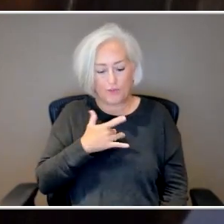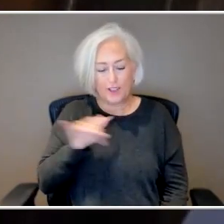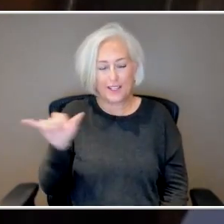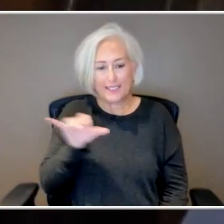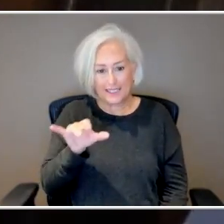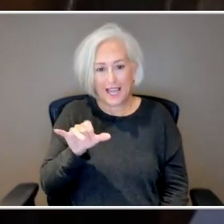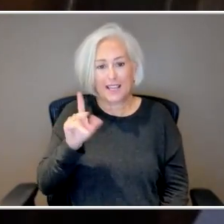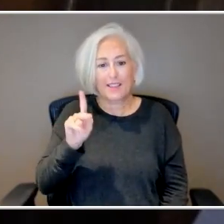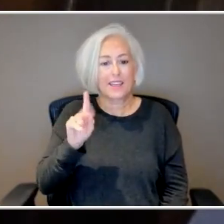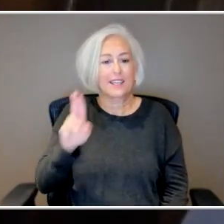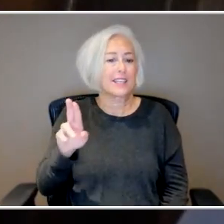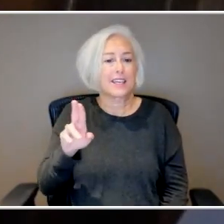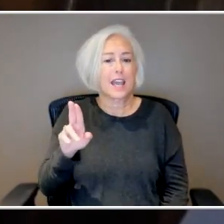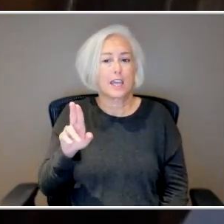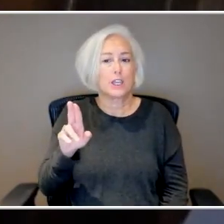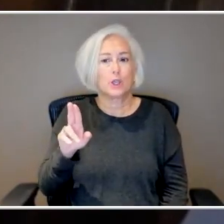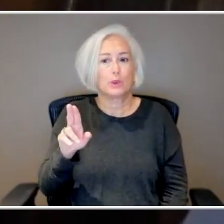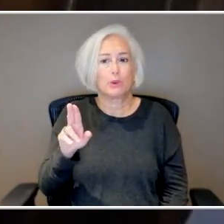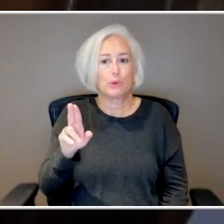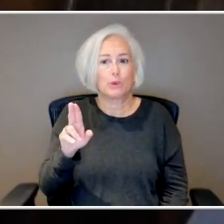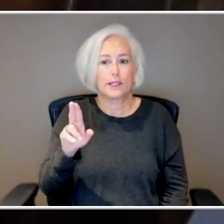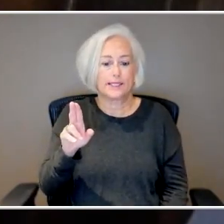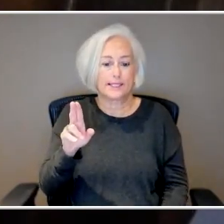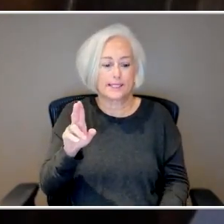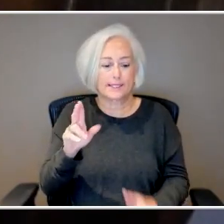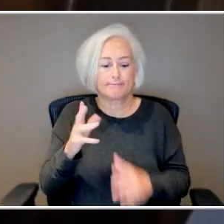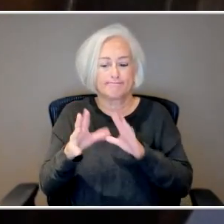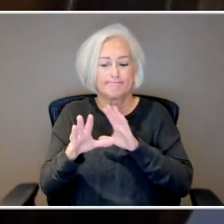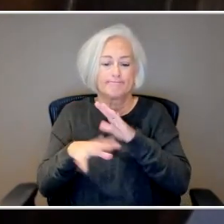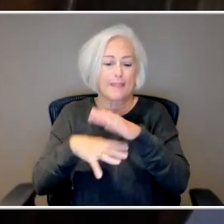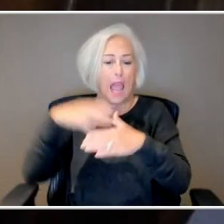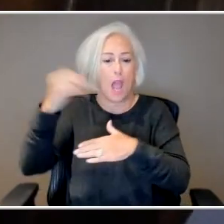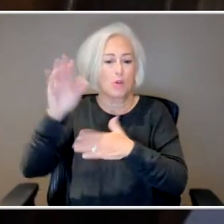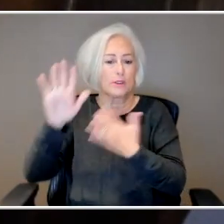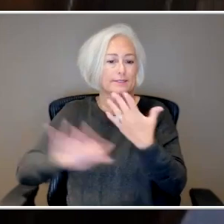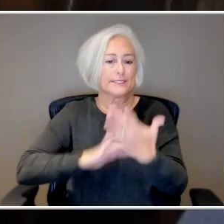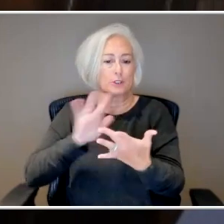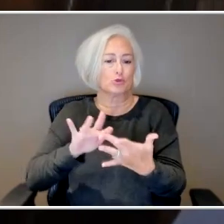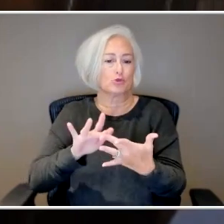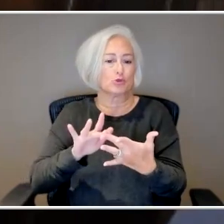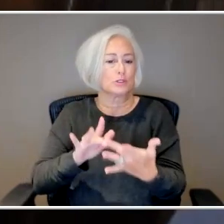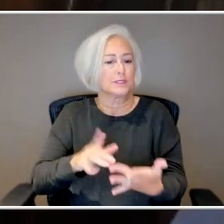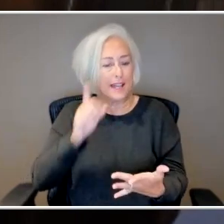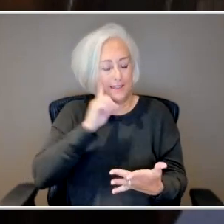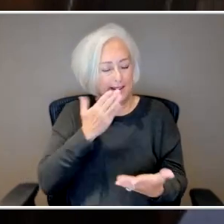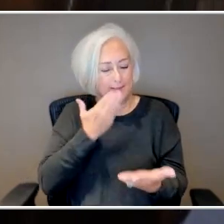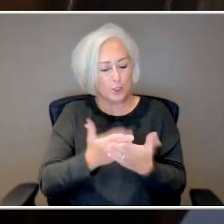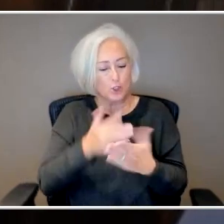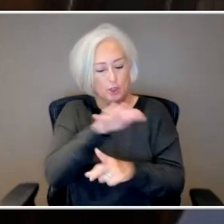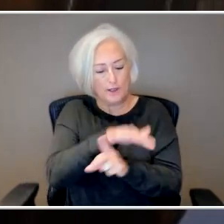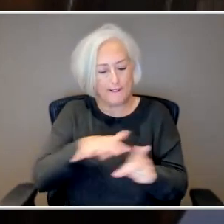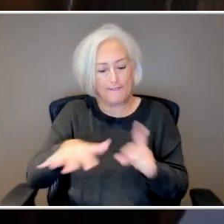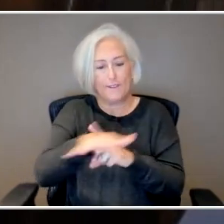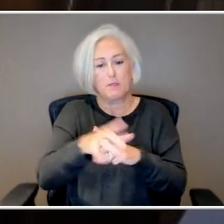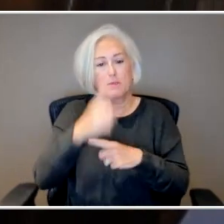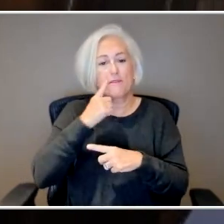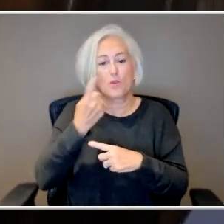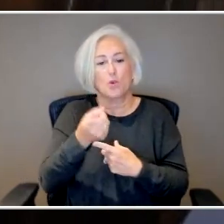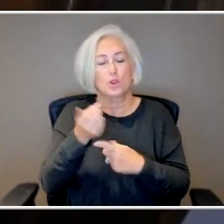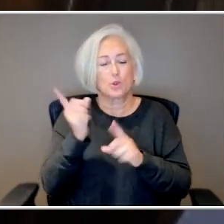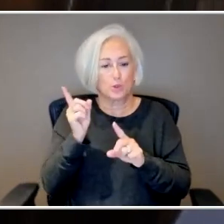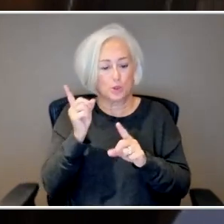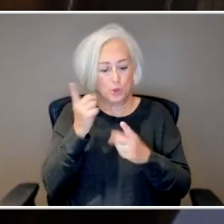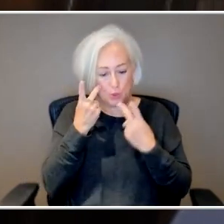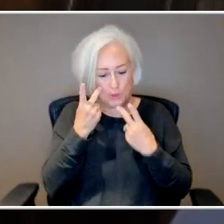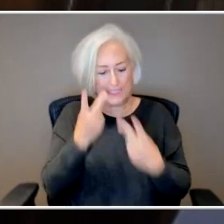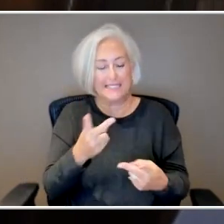an extreme. I think that it's a great environment for you to be seen